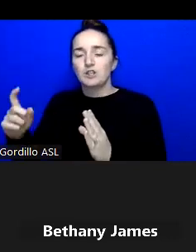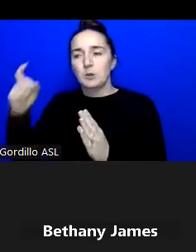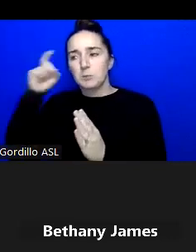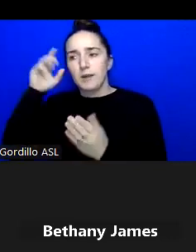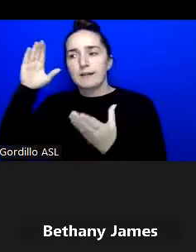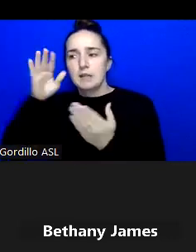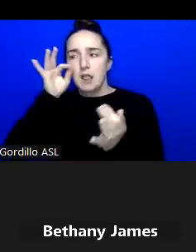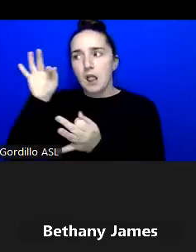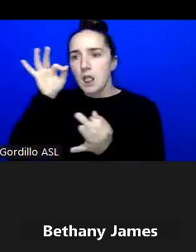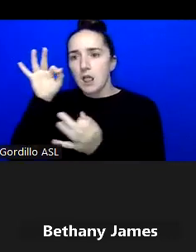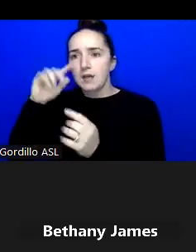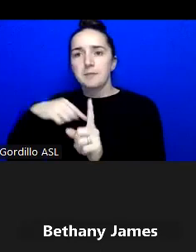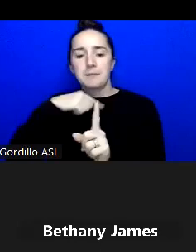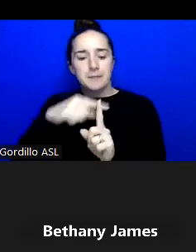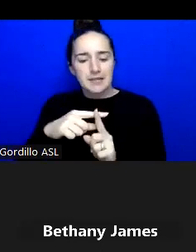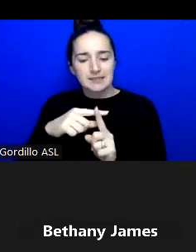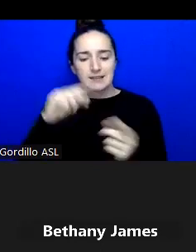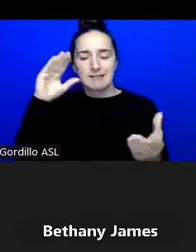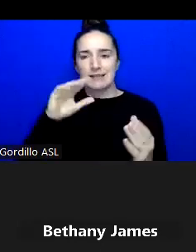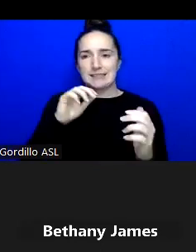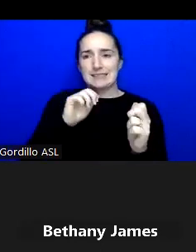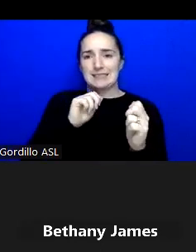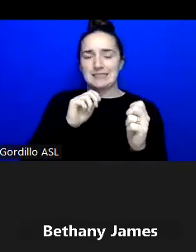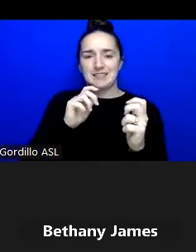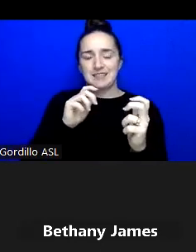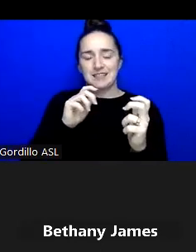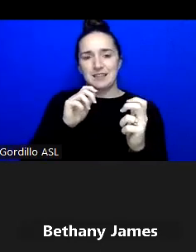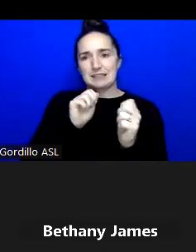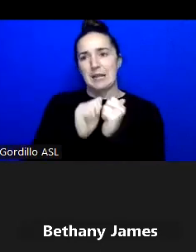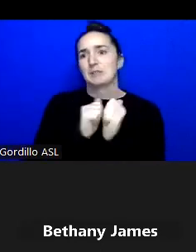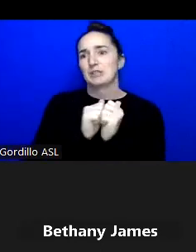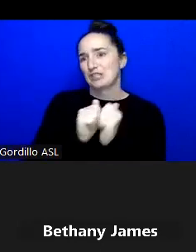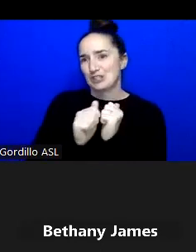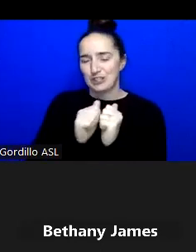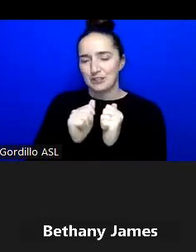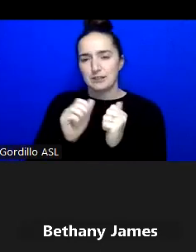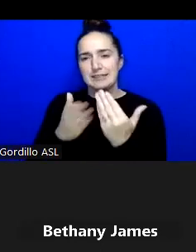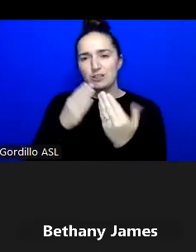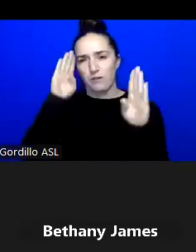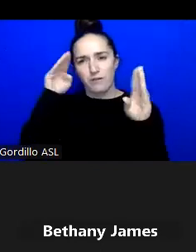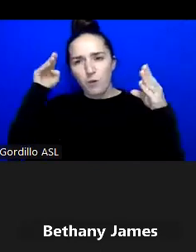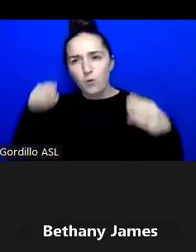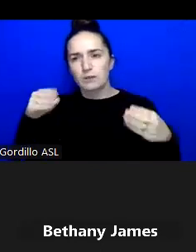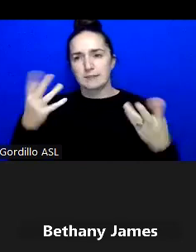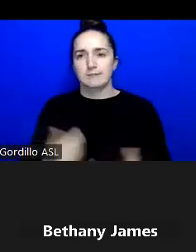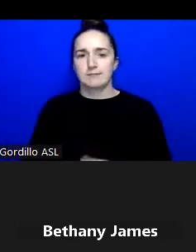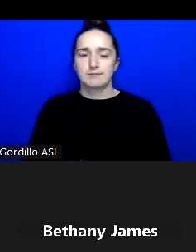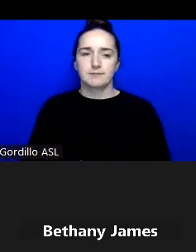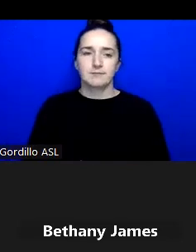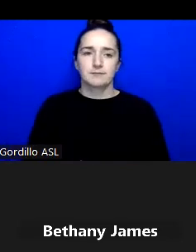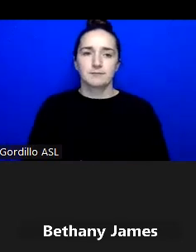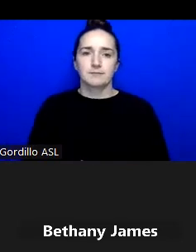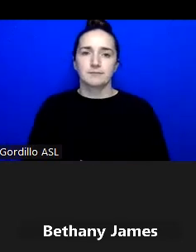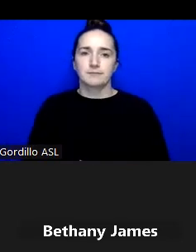less competition for what we're trying to be able to actually hear. When we think about new technology,